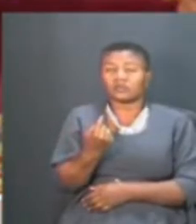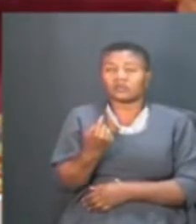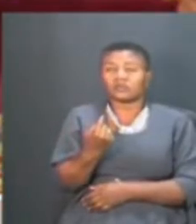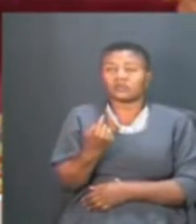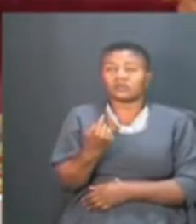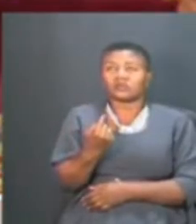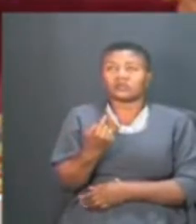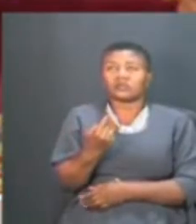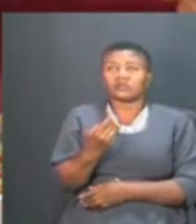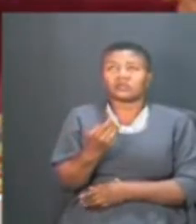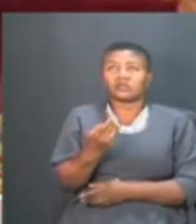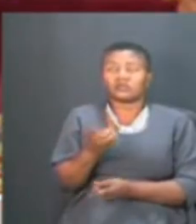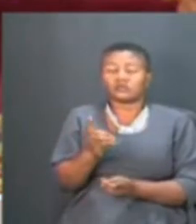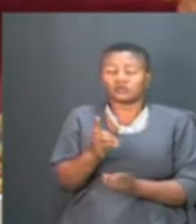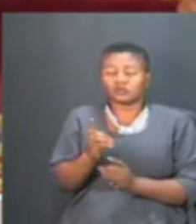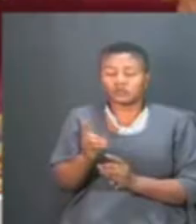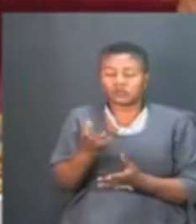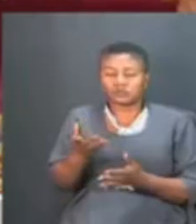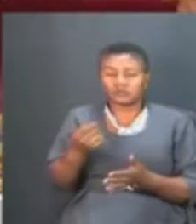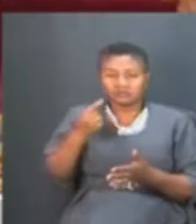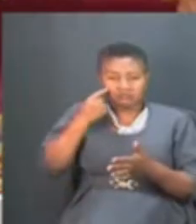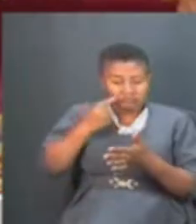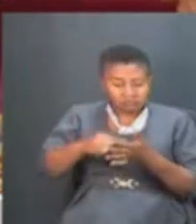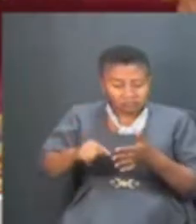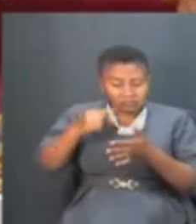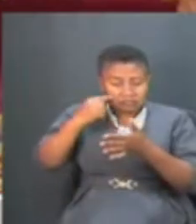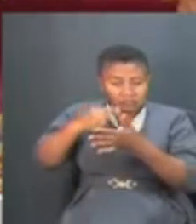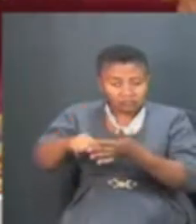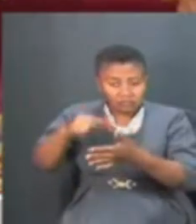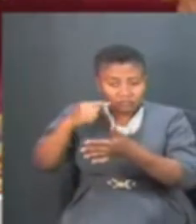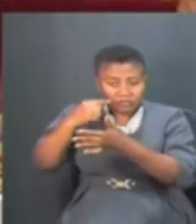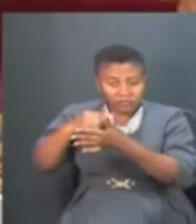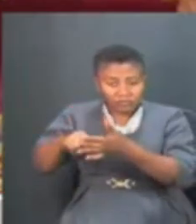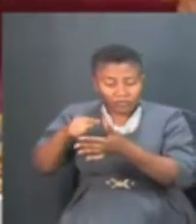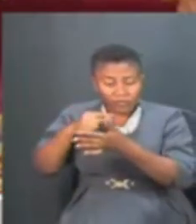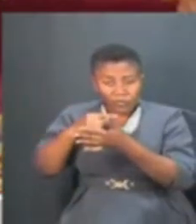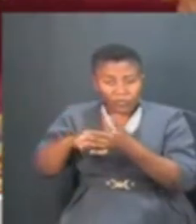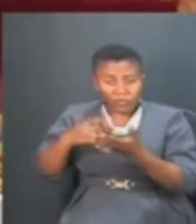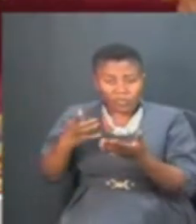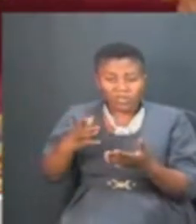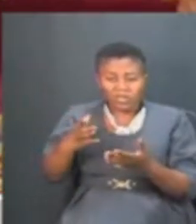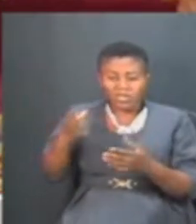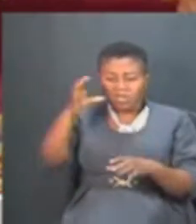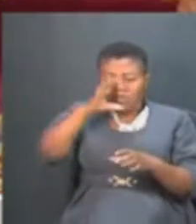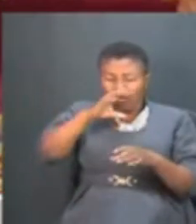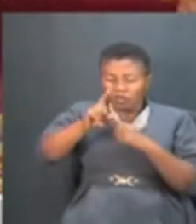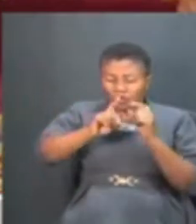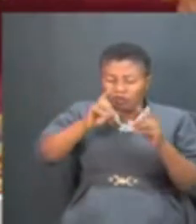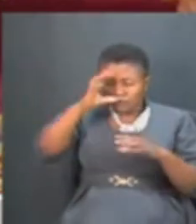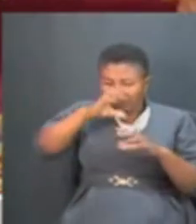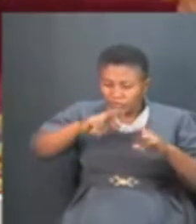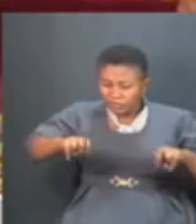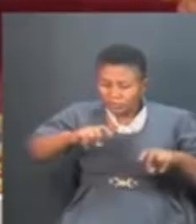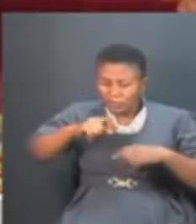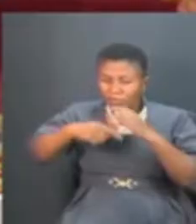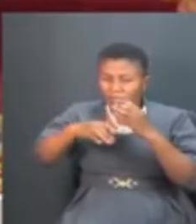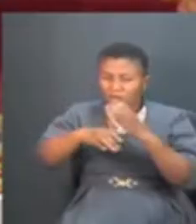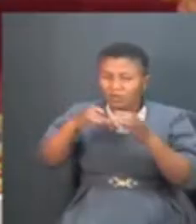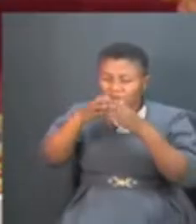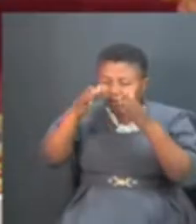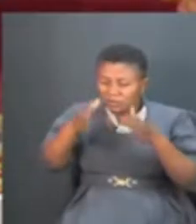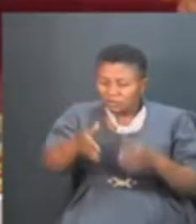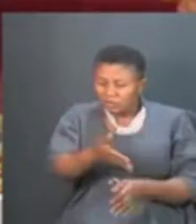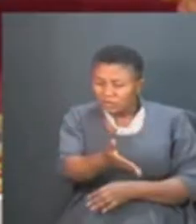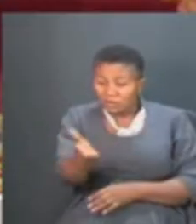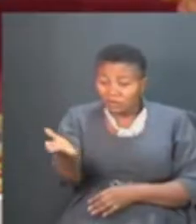do periodic update of the project portfolios of the various contractors, and whenever they are falling behind schedule,